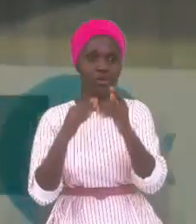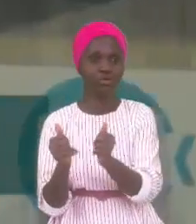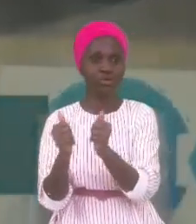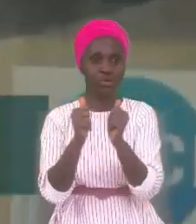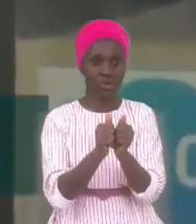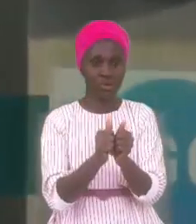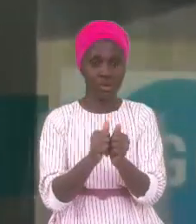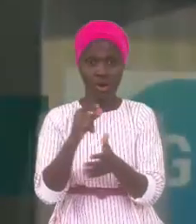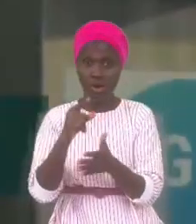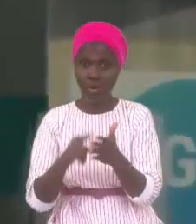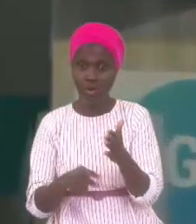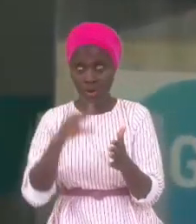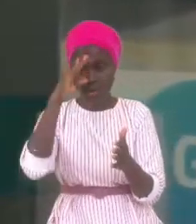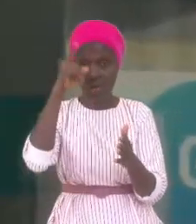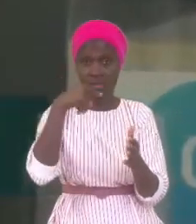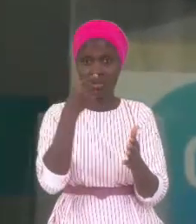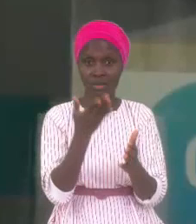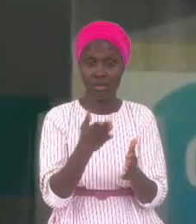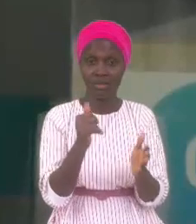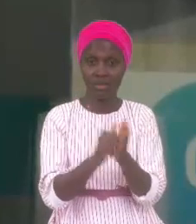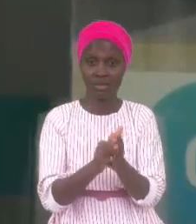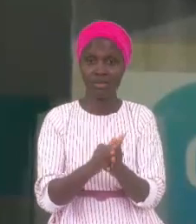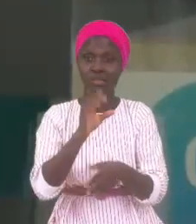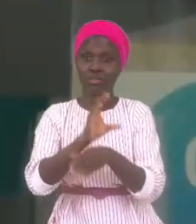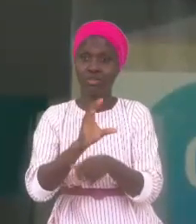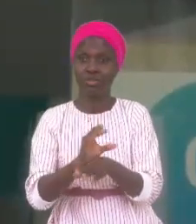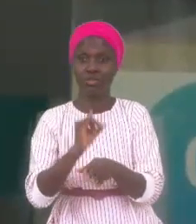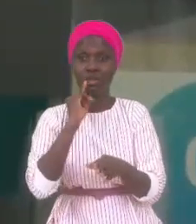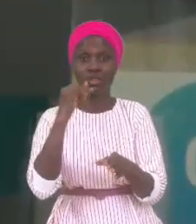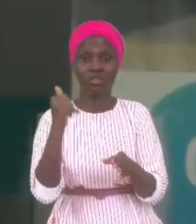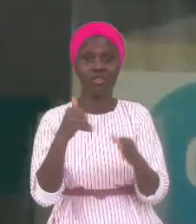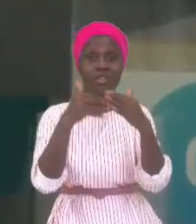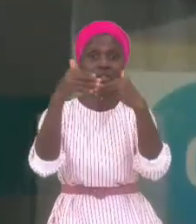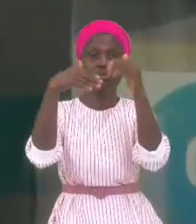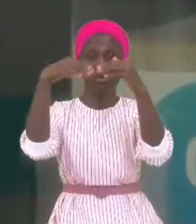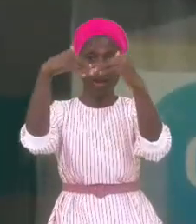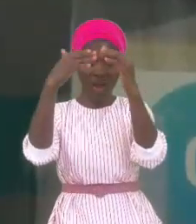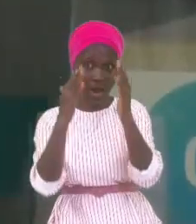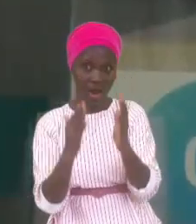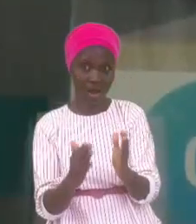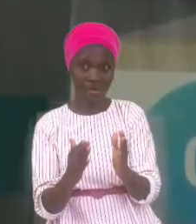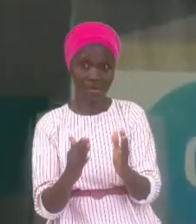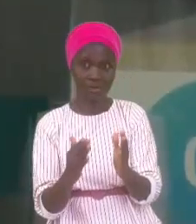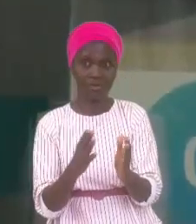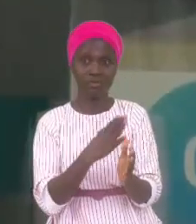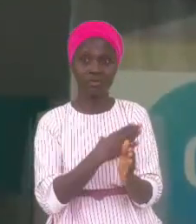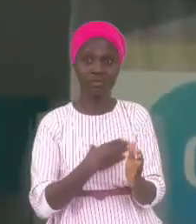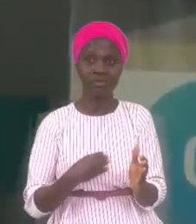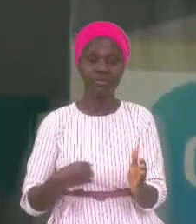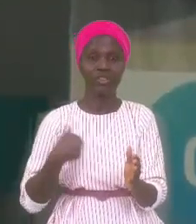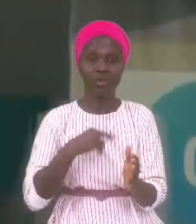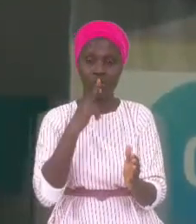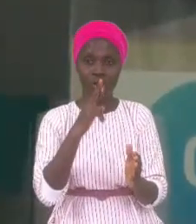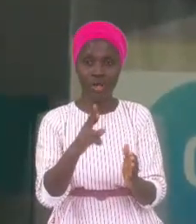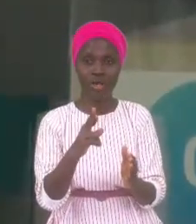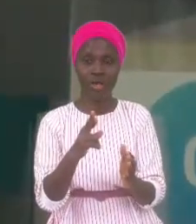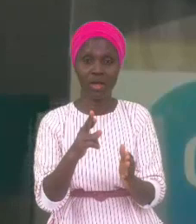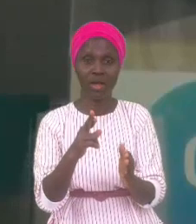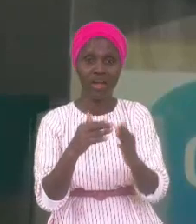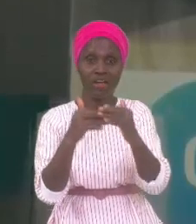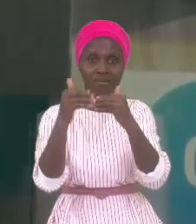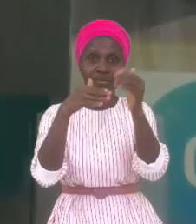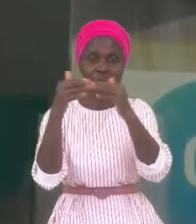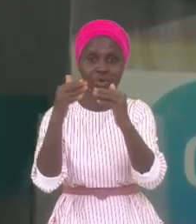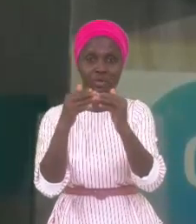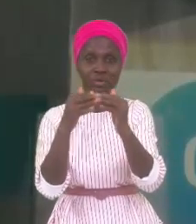saying that the church is actually a building, and we're fitly framed together, all